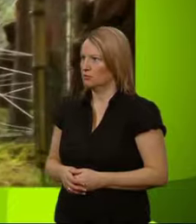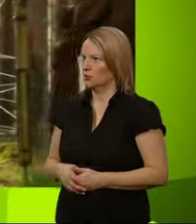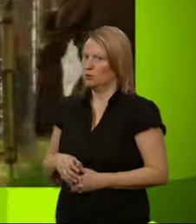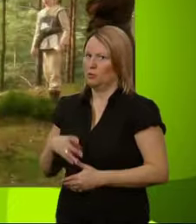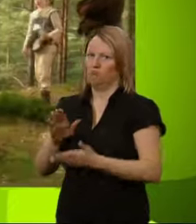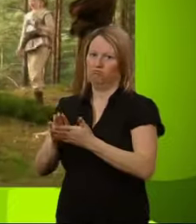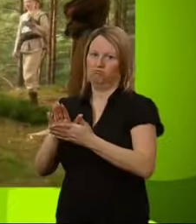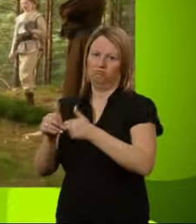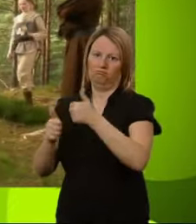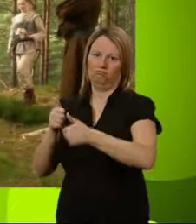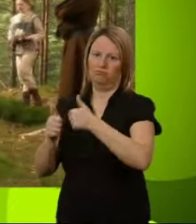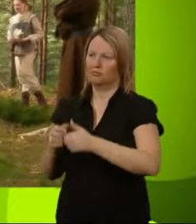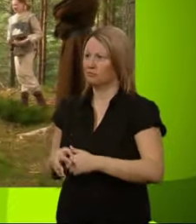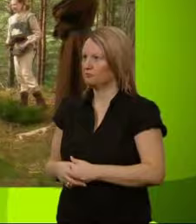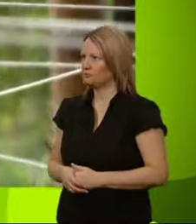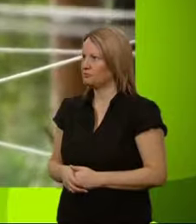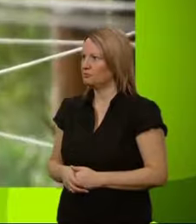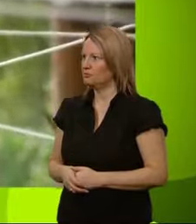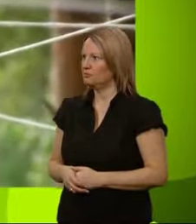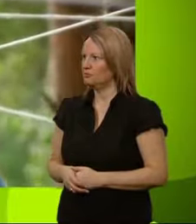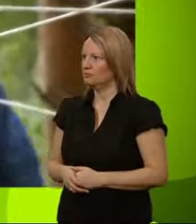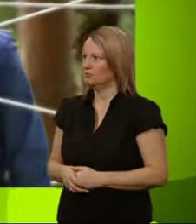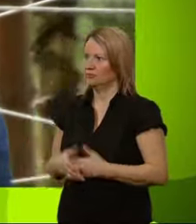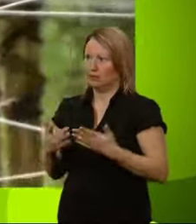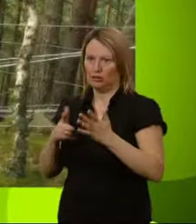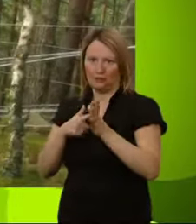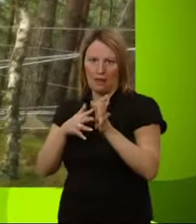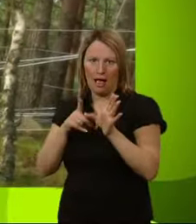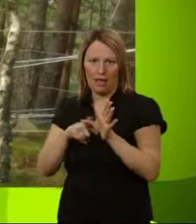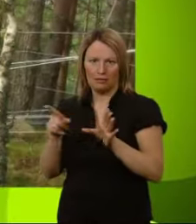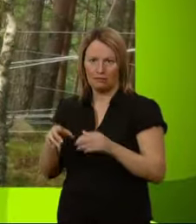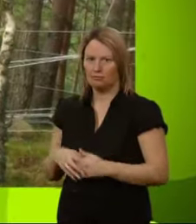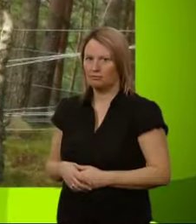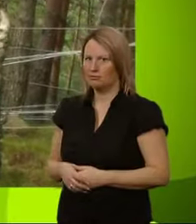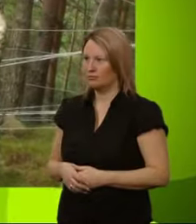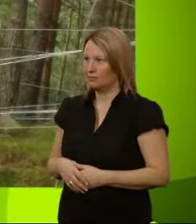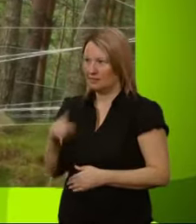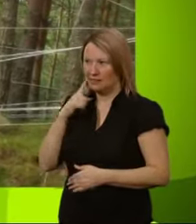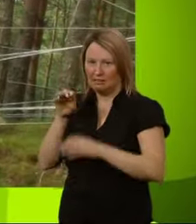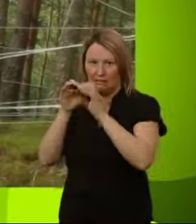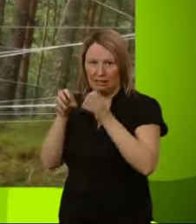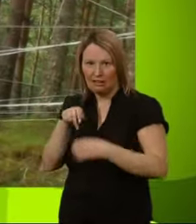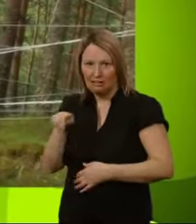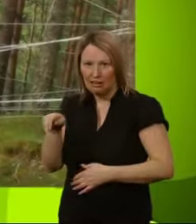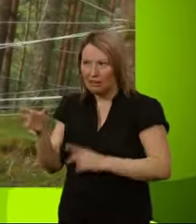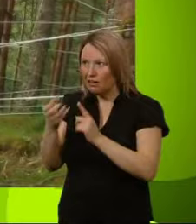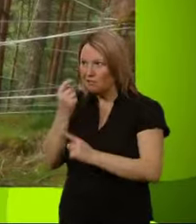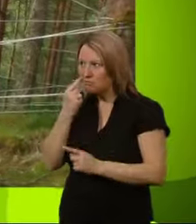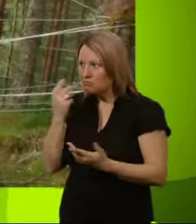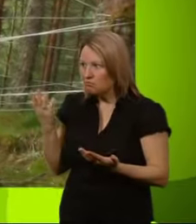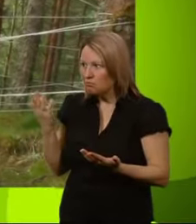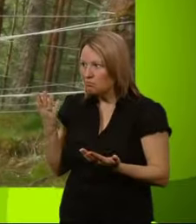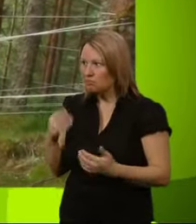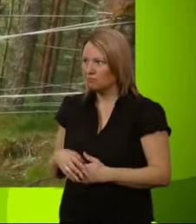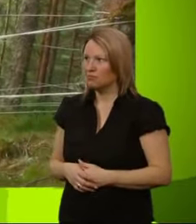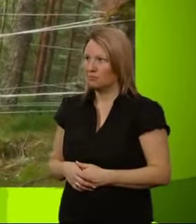A confident performance. Right. Go on, Jasmine. Do you think that ring's easier for her? Just gotta take through. Except, yeah,